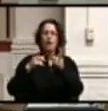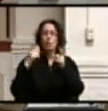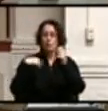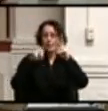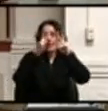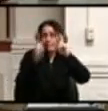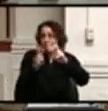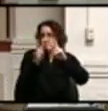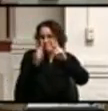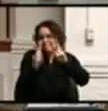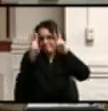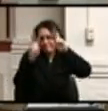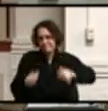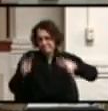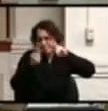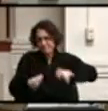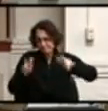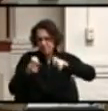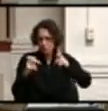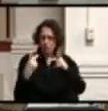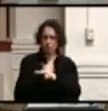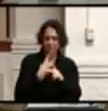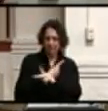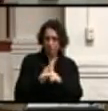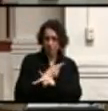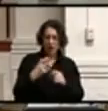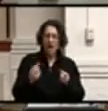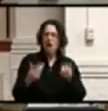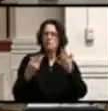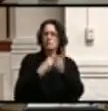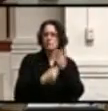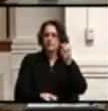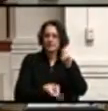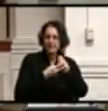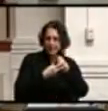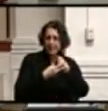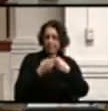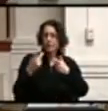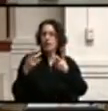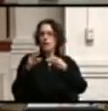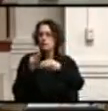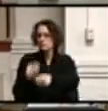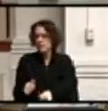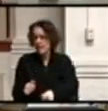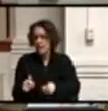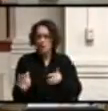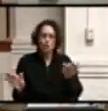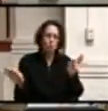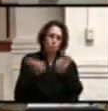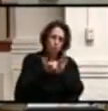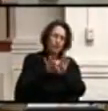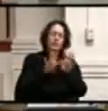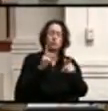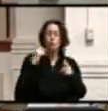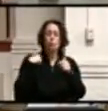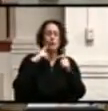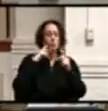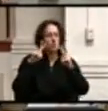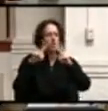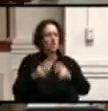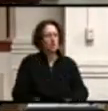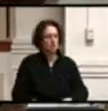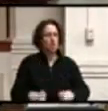energy analysis. How much will we save? And then look at the numbers. We'll do the same thing with the walls. We'll do that in all